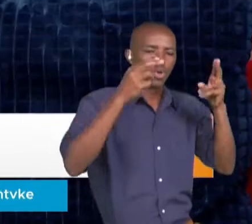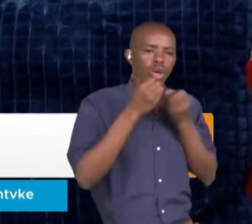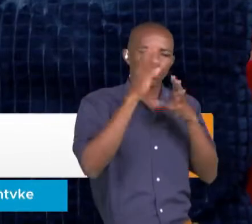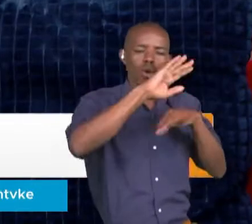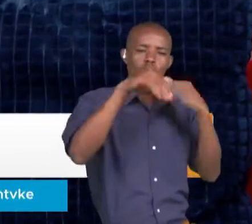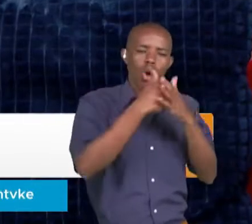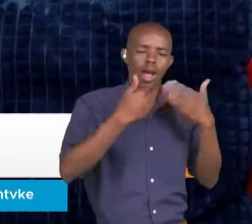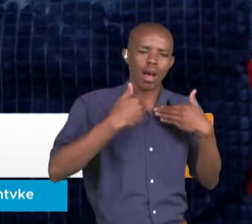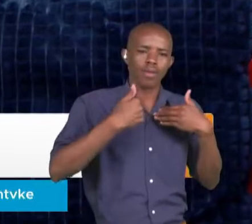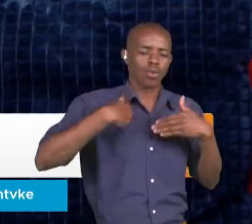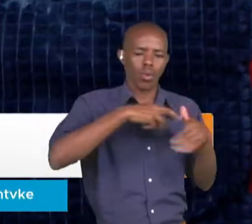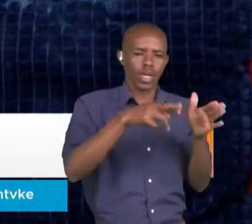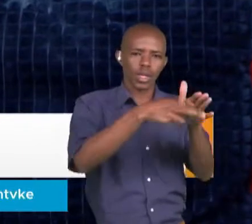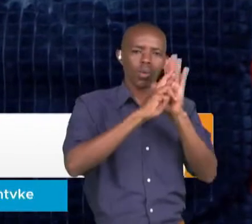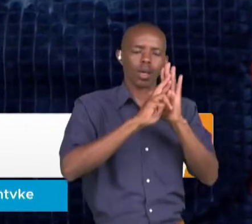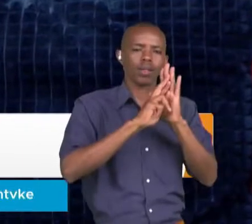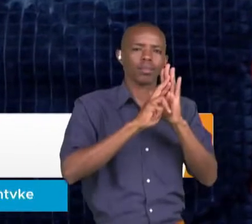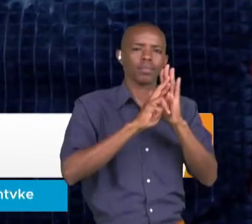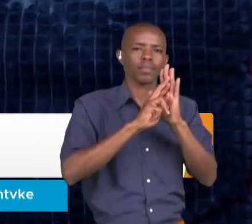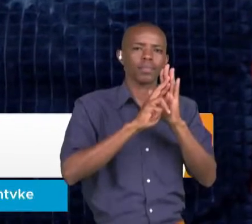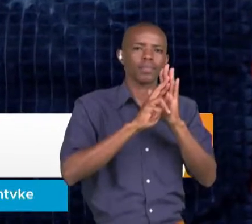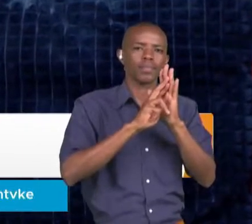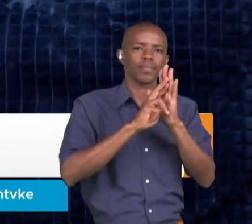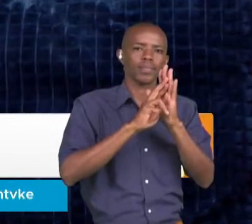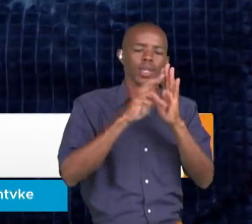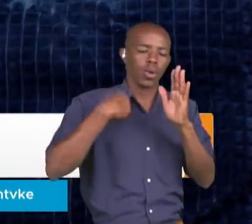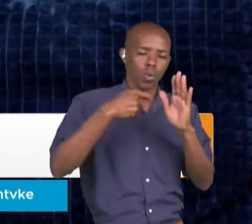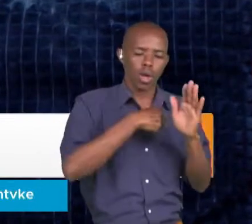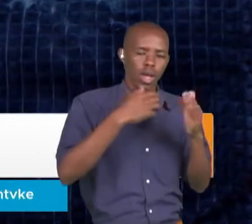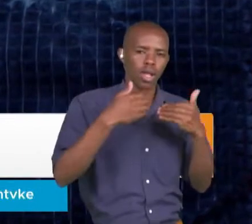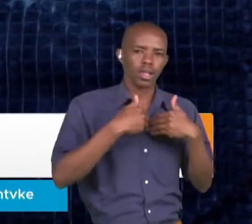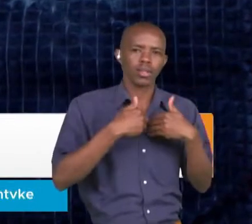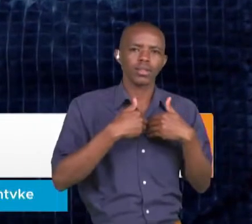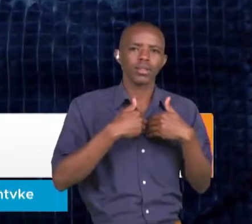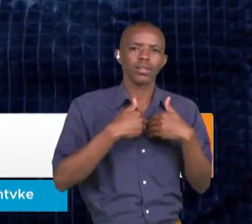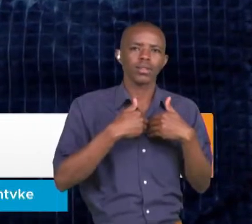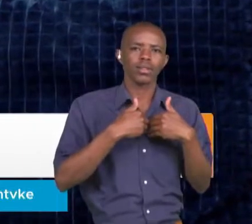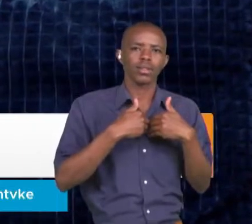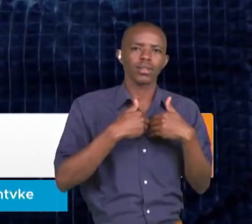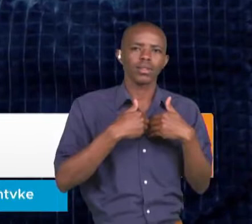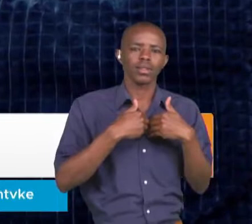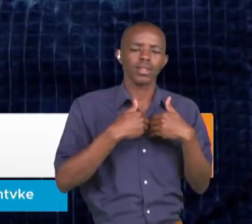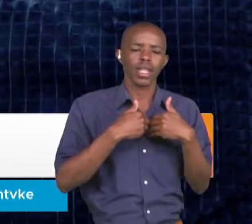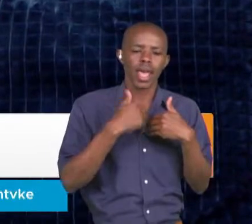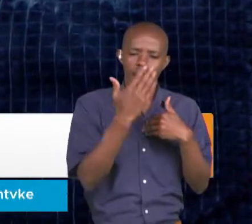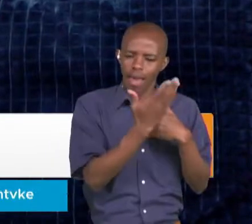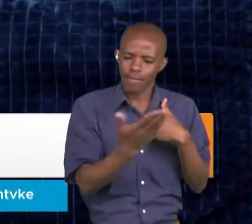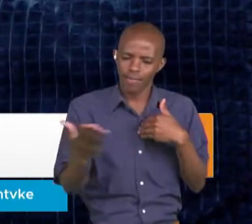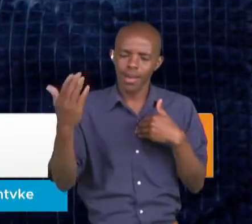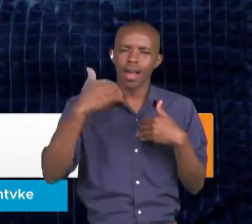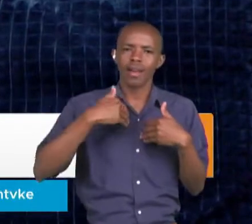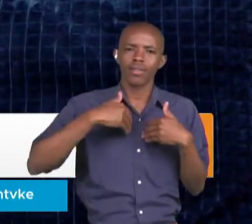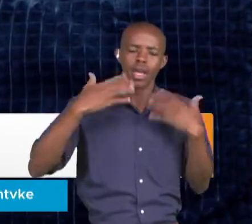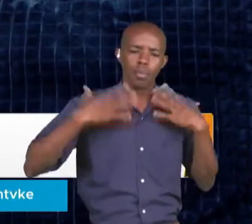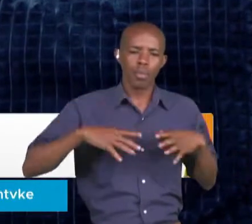we require. We have absolutely every information that we require. We have we have the requisite equipment. We have people